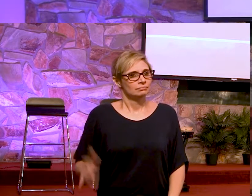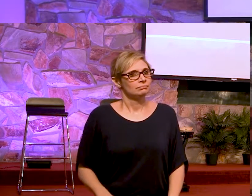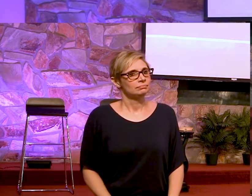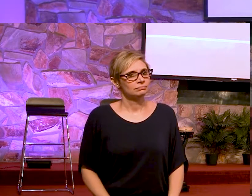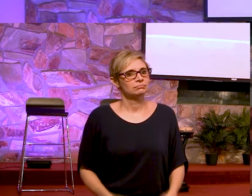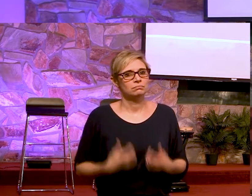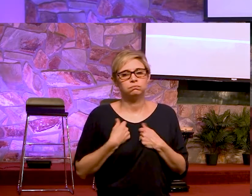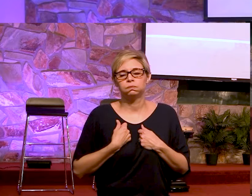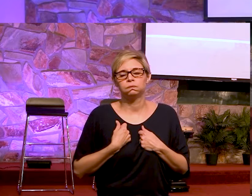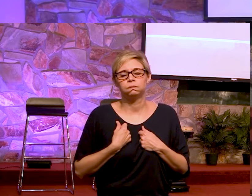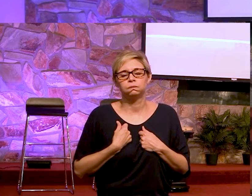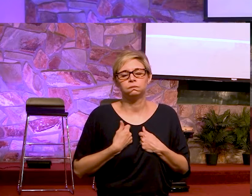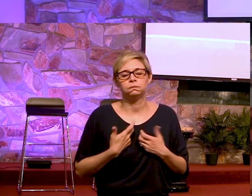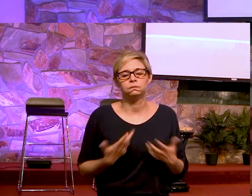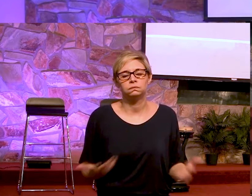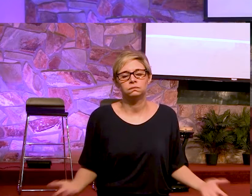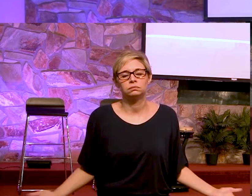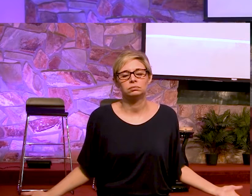it's when we're exhausted.